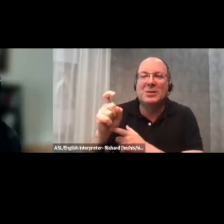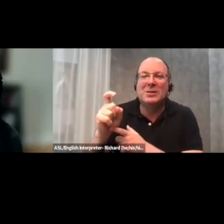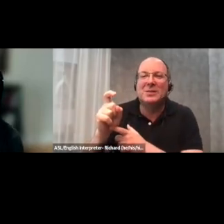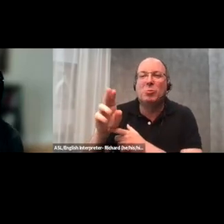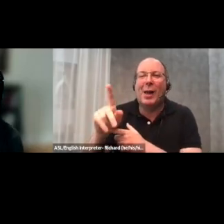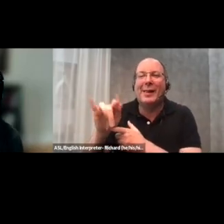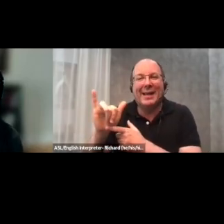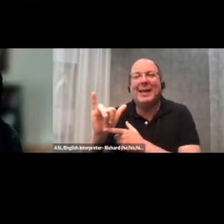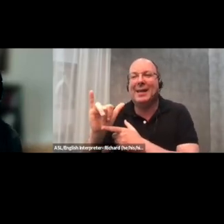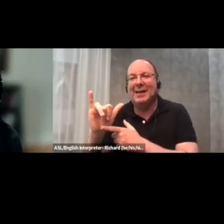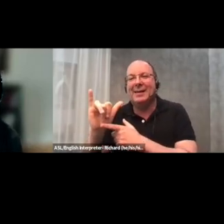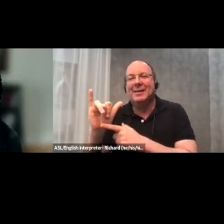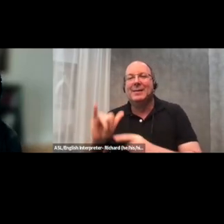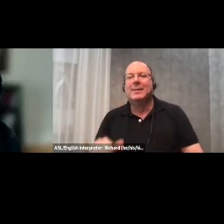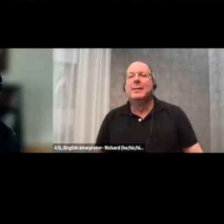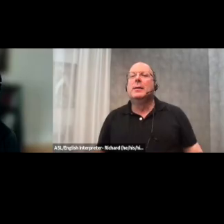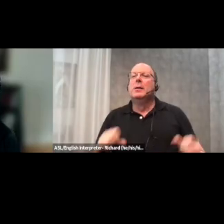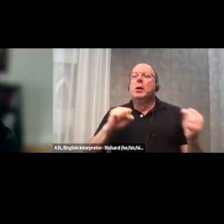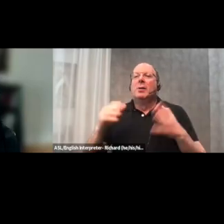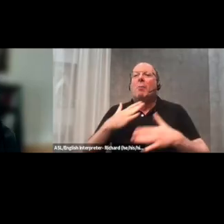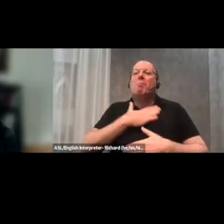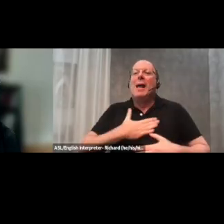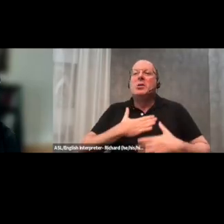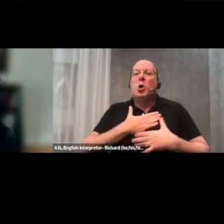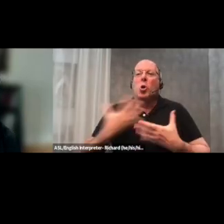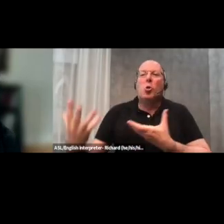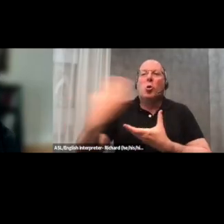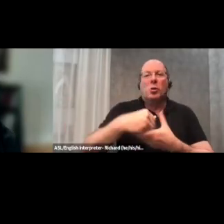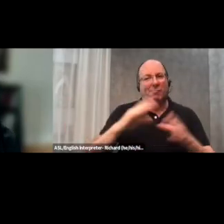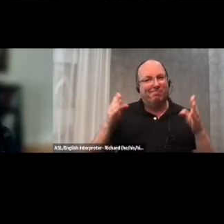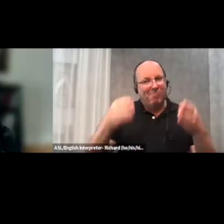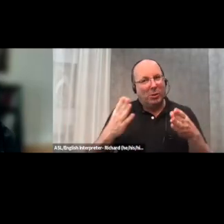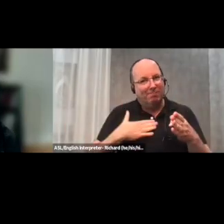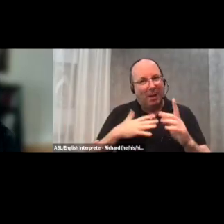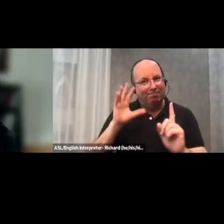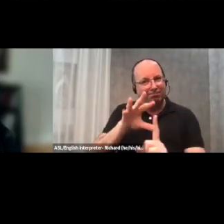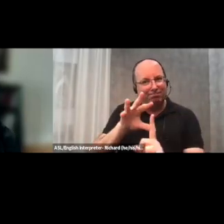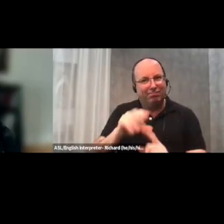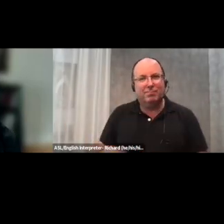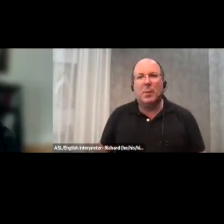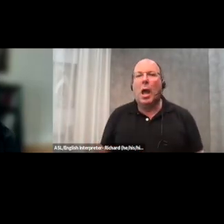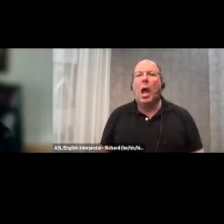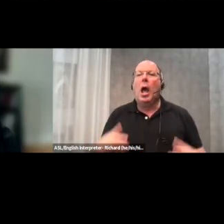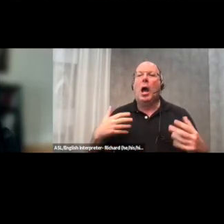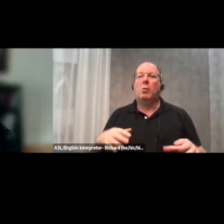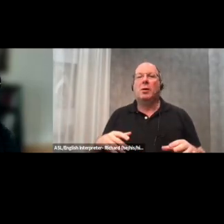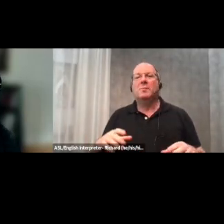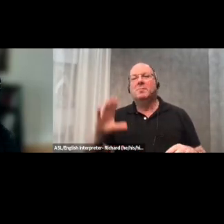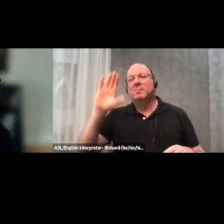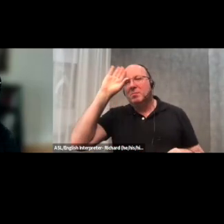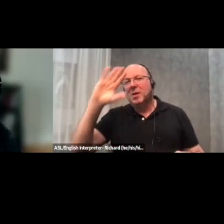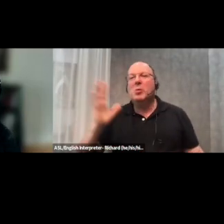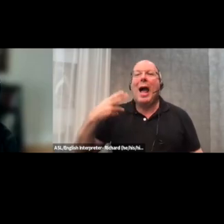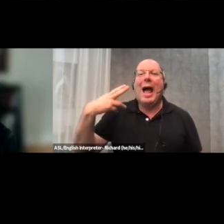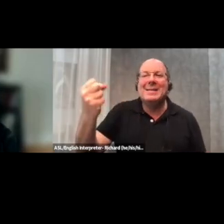people. I do focus on pleasure and inclusivity. So I try to not be like, you know, when you were in high